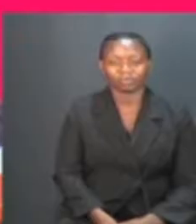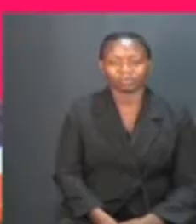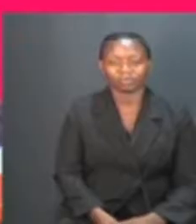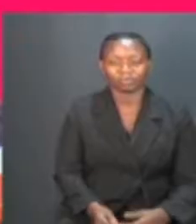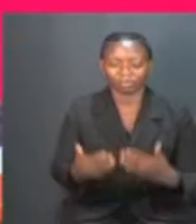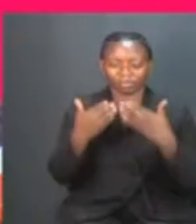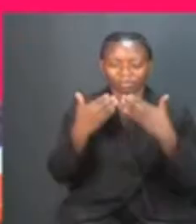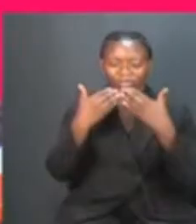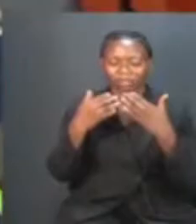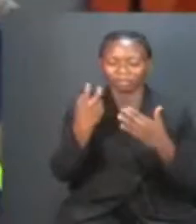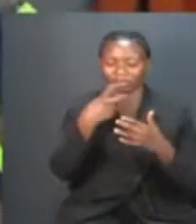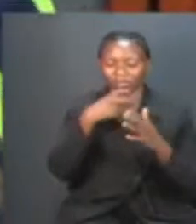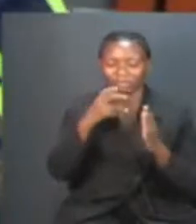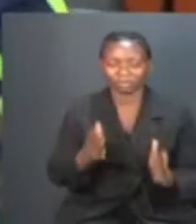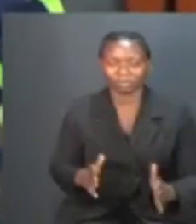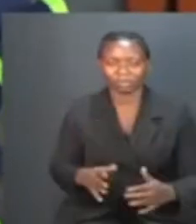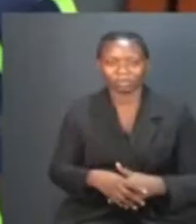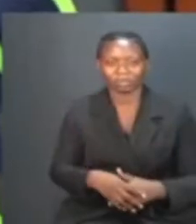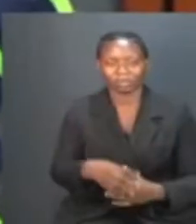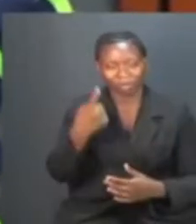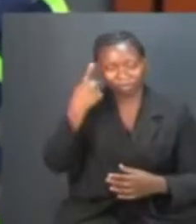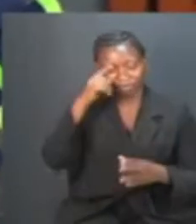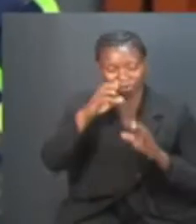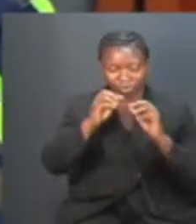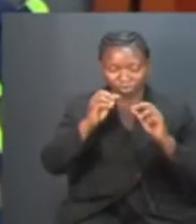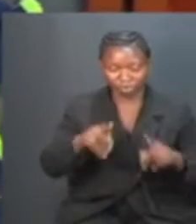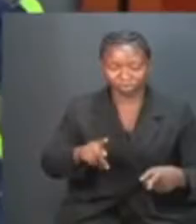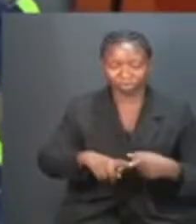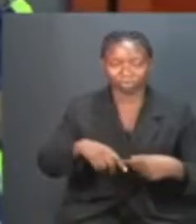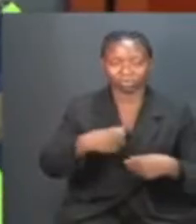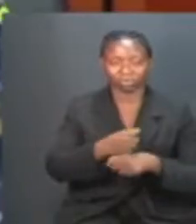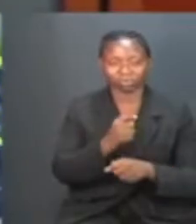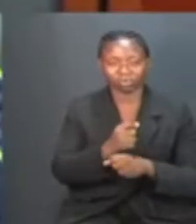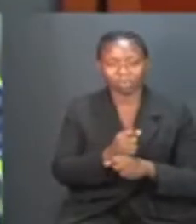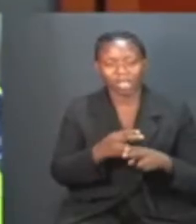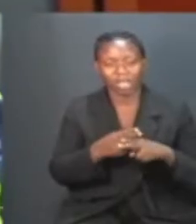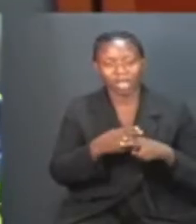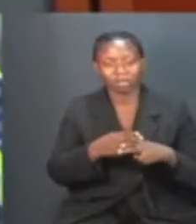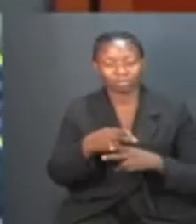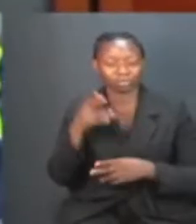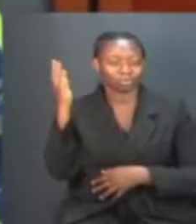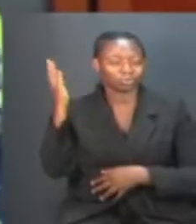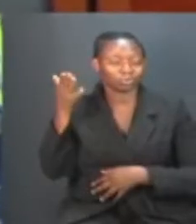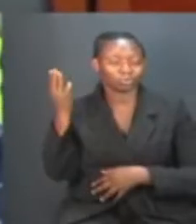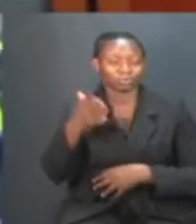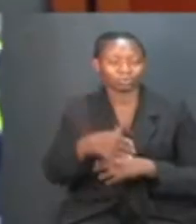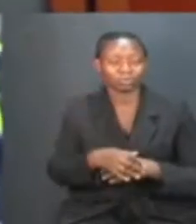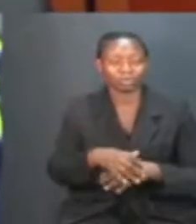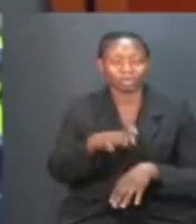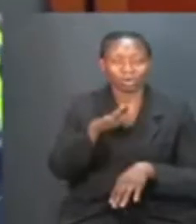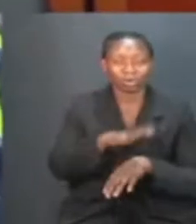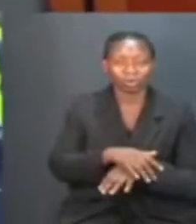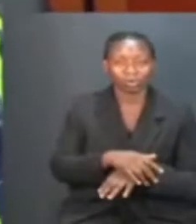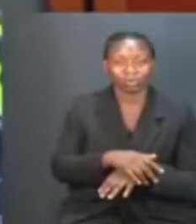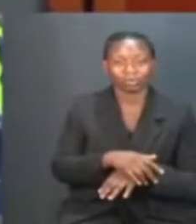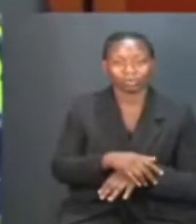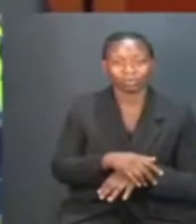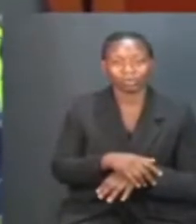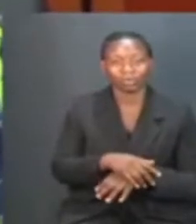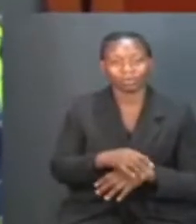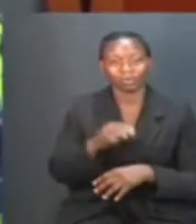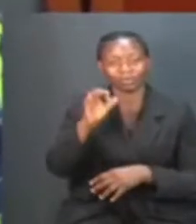Thank you, Mr. Speaker, for the opportunity to make this brief statement on the distinguished